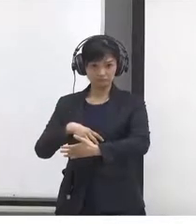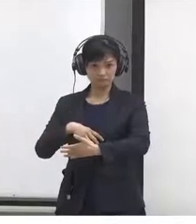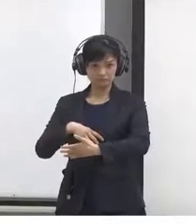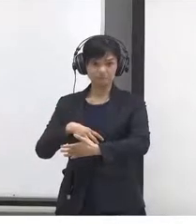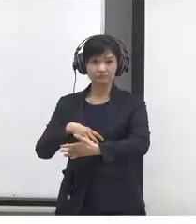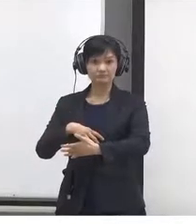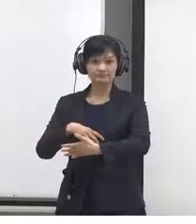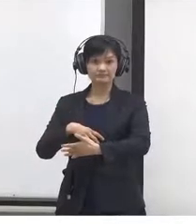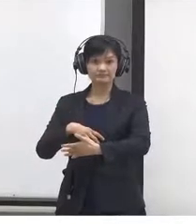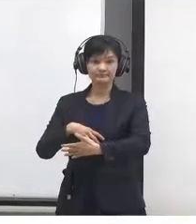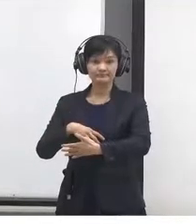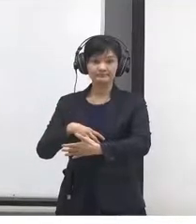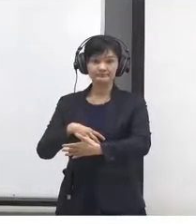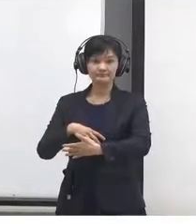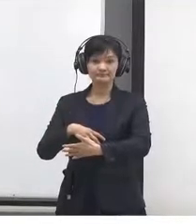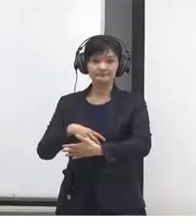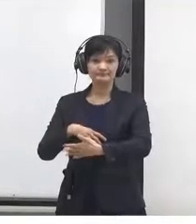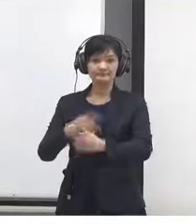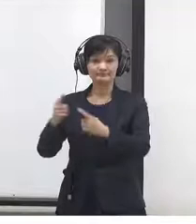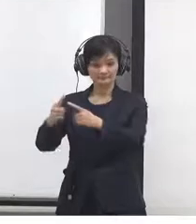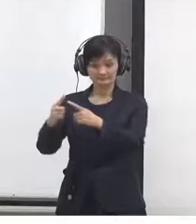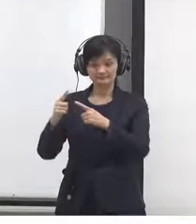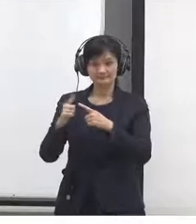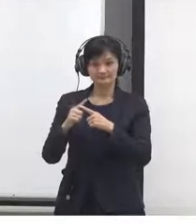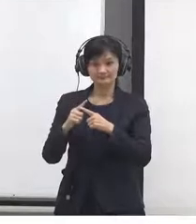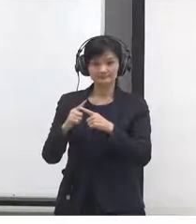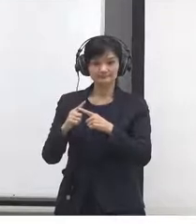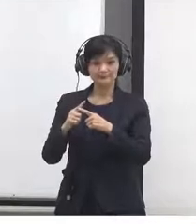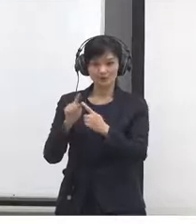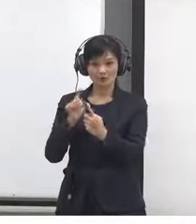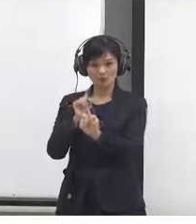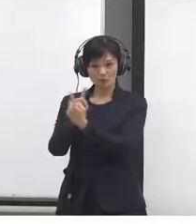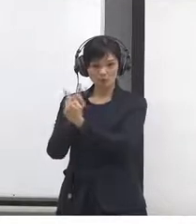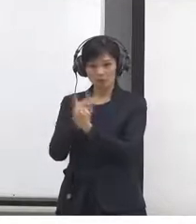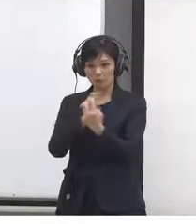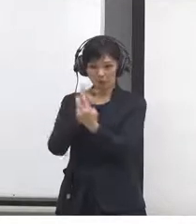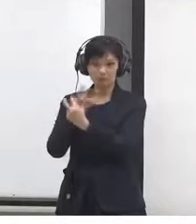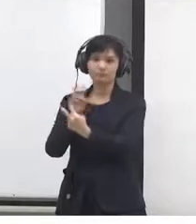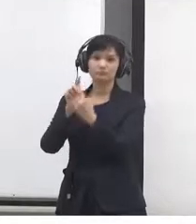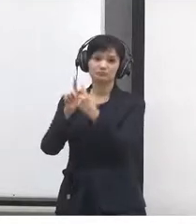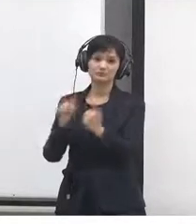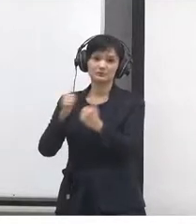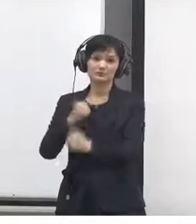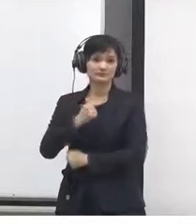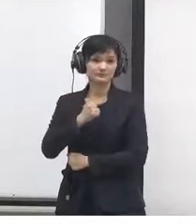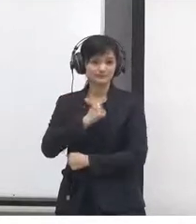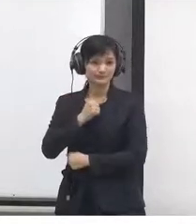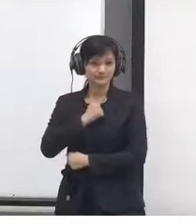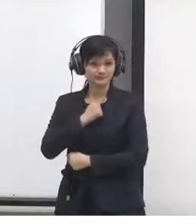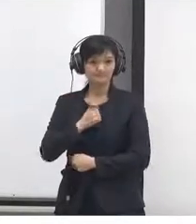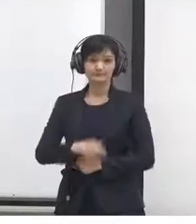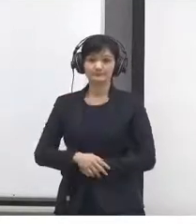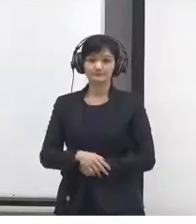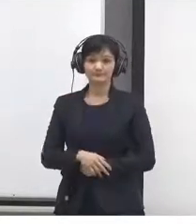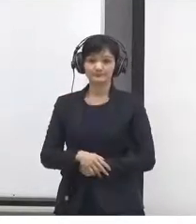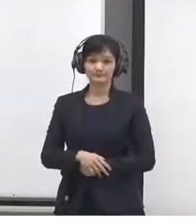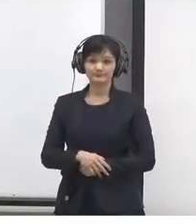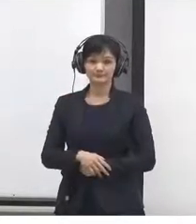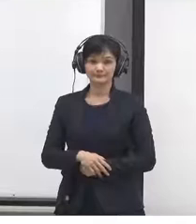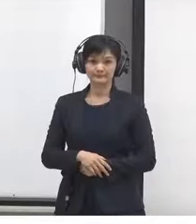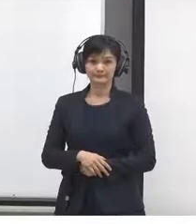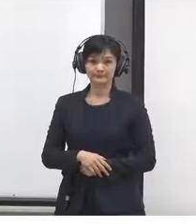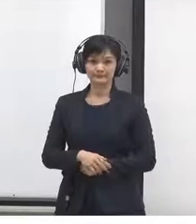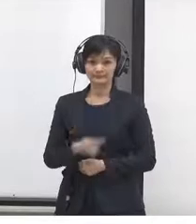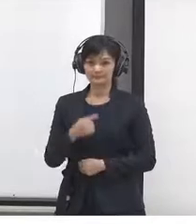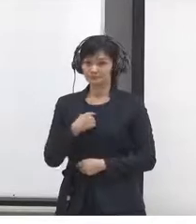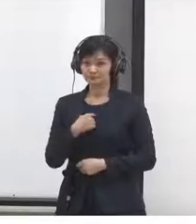by person. So near the our male person, near the boy, we talk